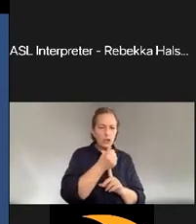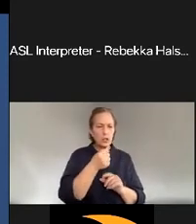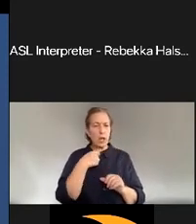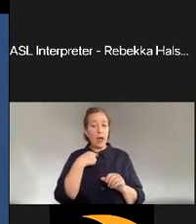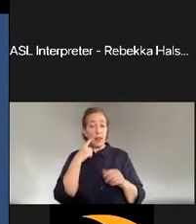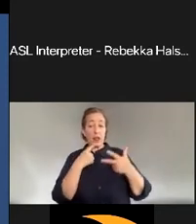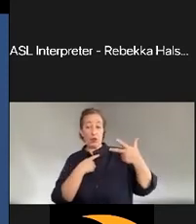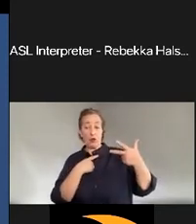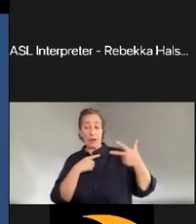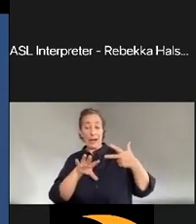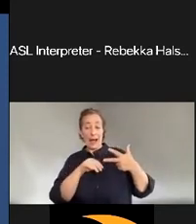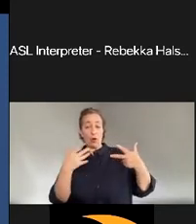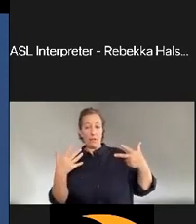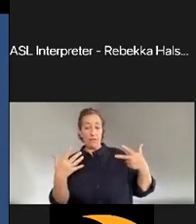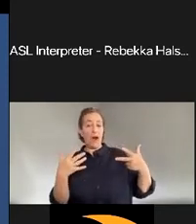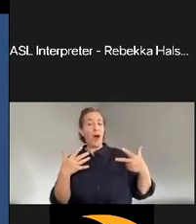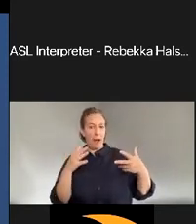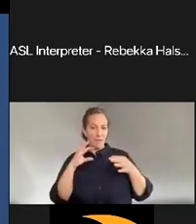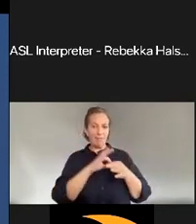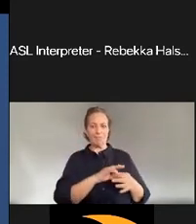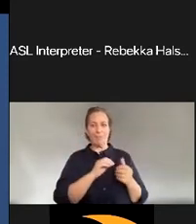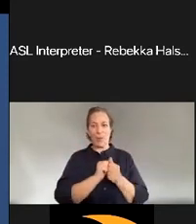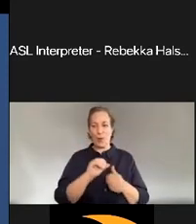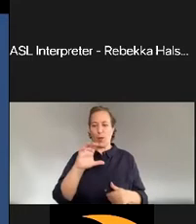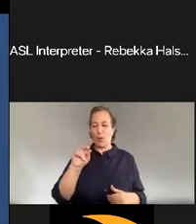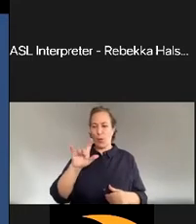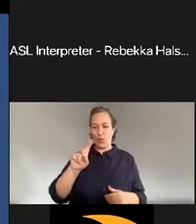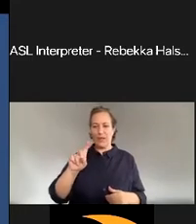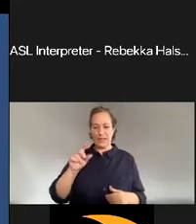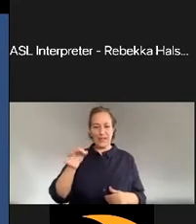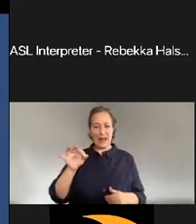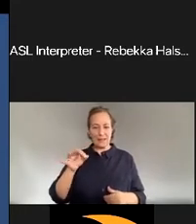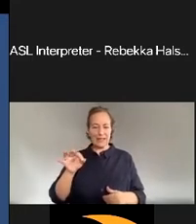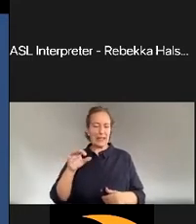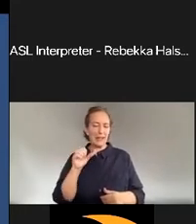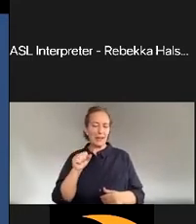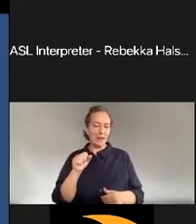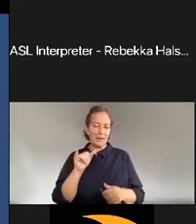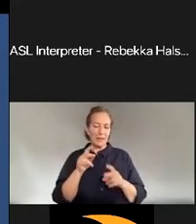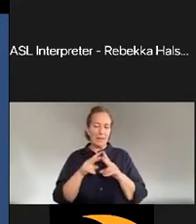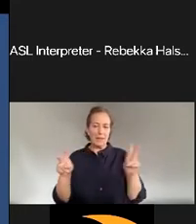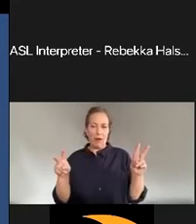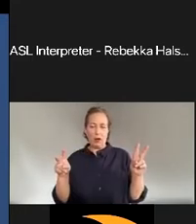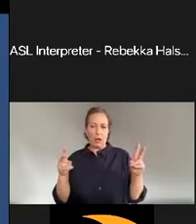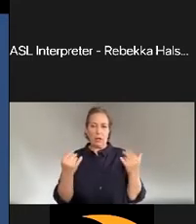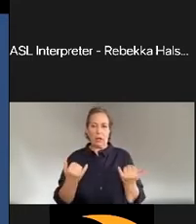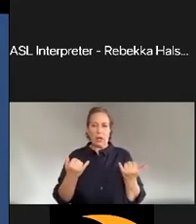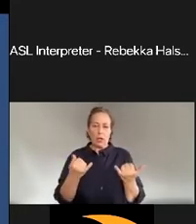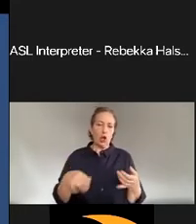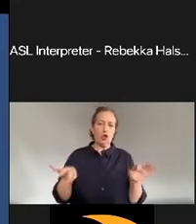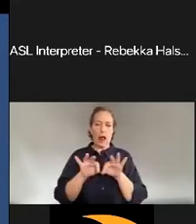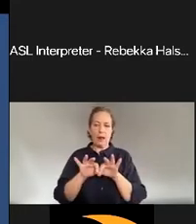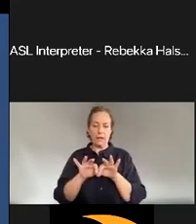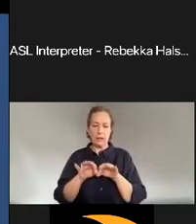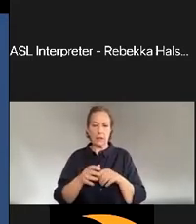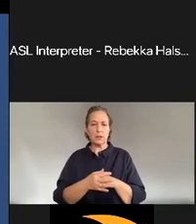touch on COVID-19. So we hope that that provides a real relevant look at some of the current issues and some that are kind